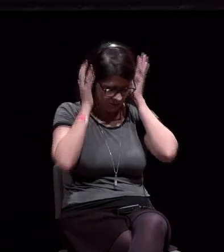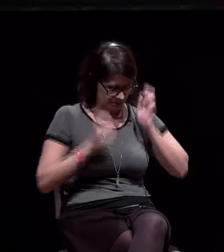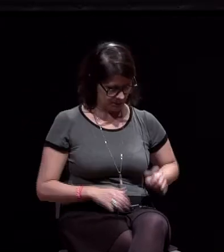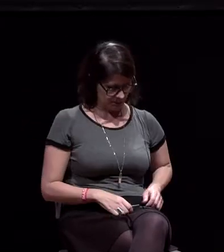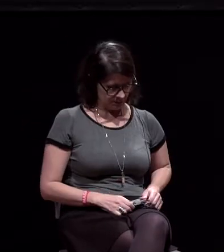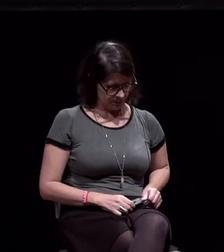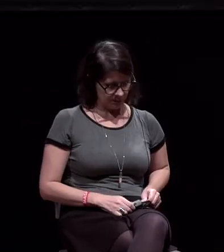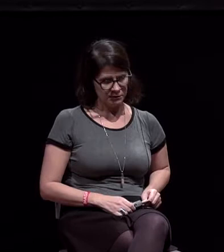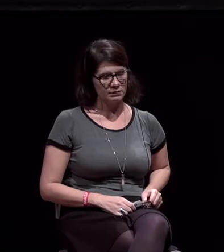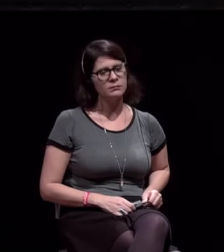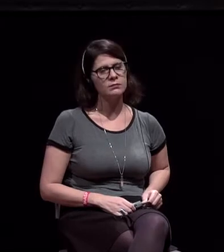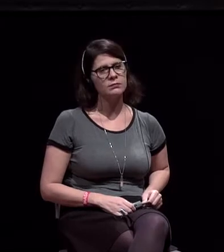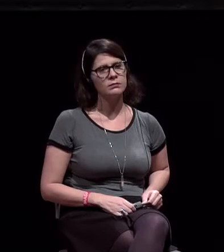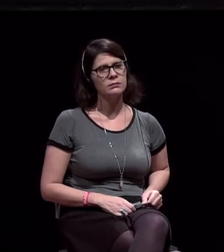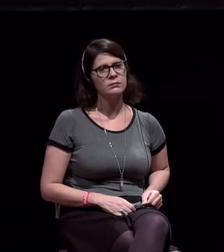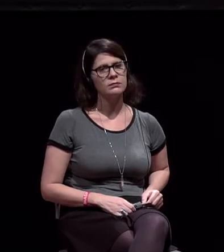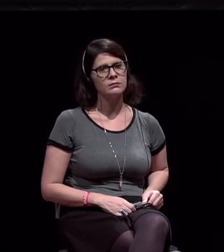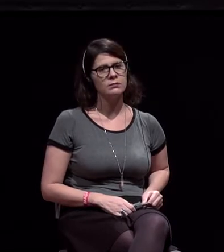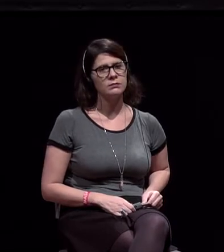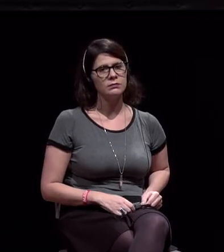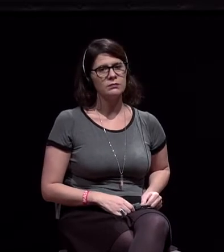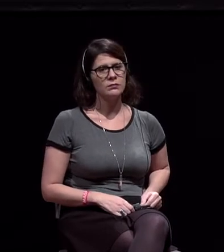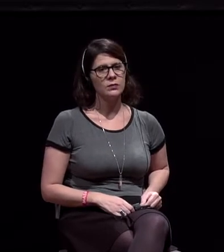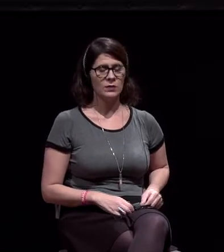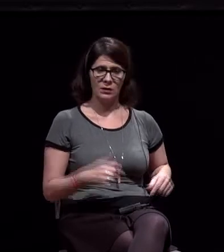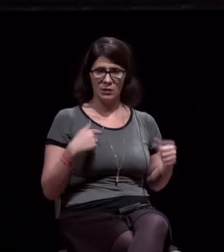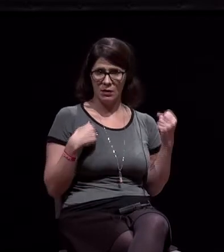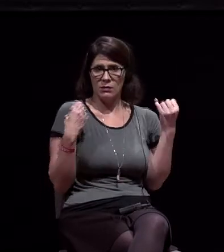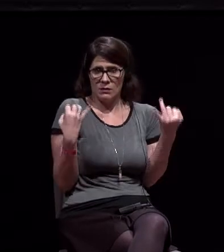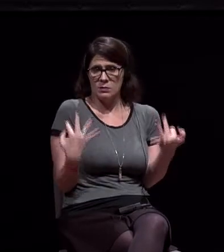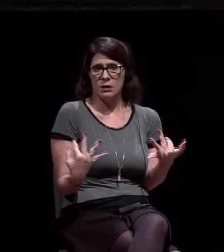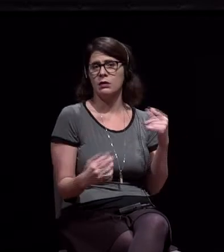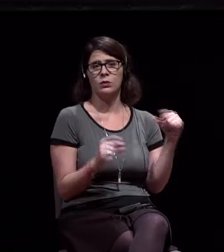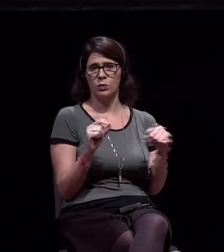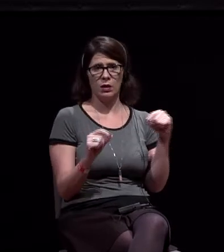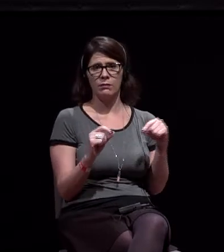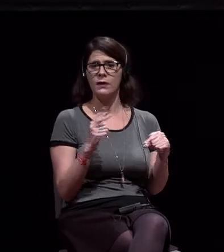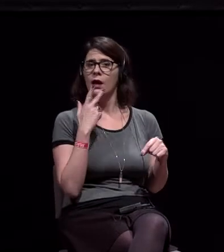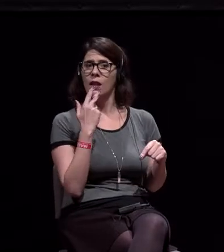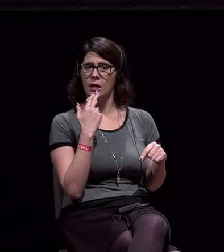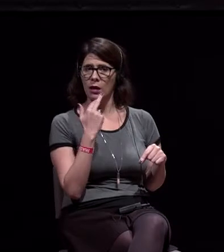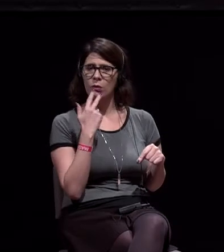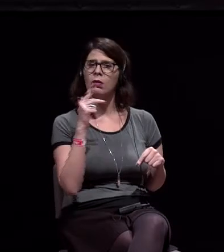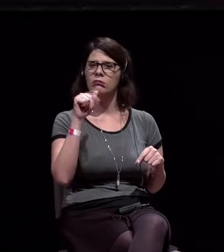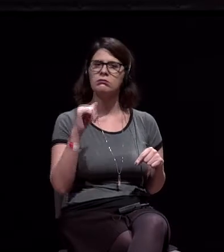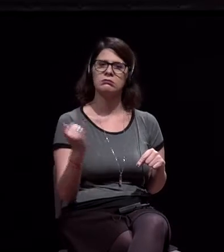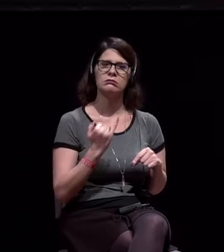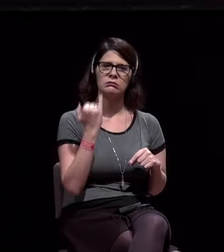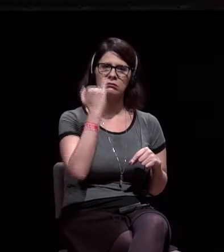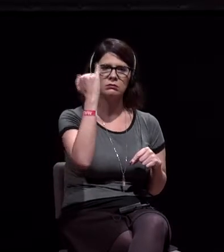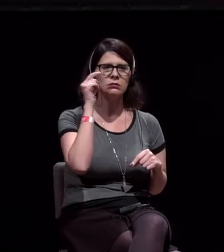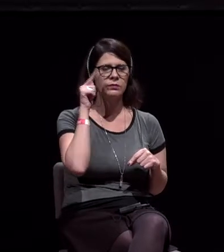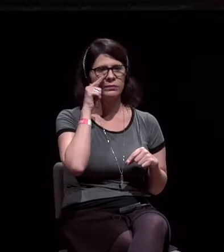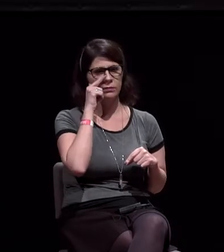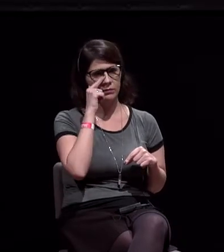is that perhaps my point wasn't so much about the language itself, which is certainly important, and it does serve to